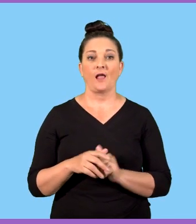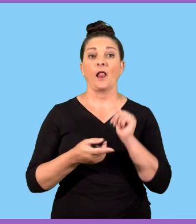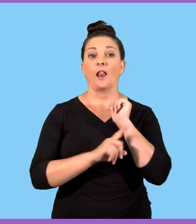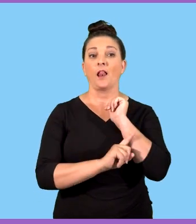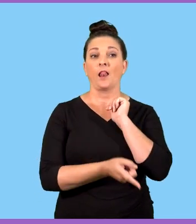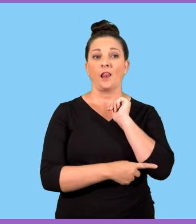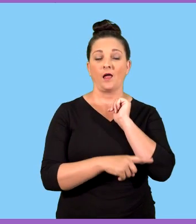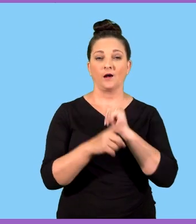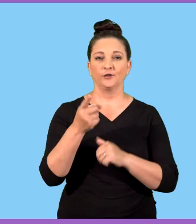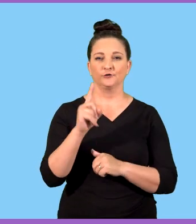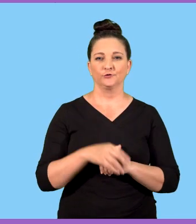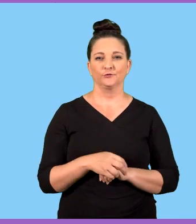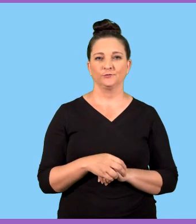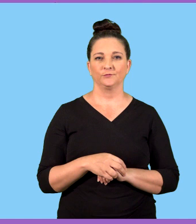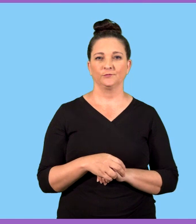And lastly,